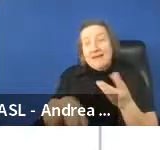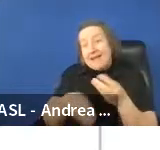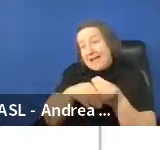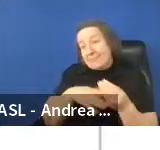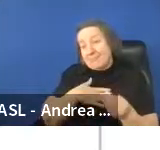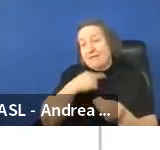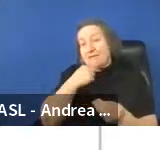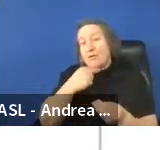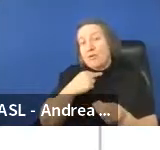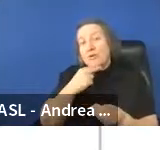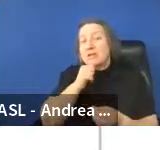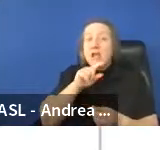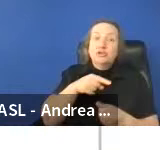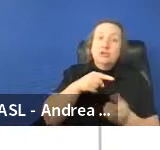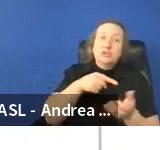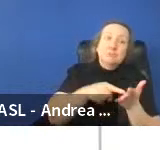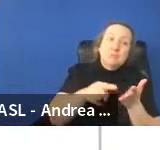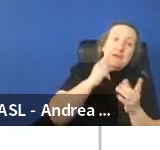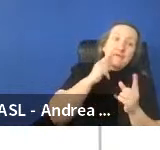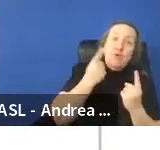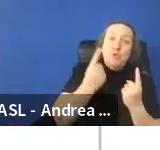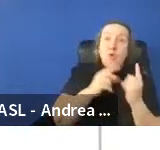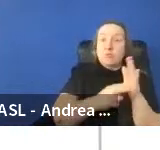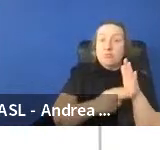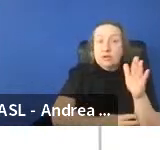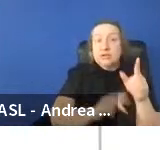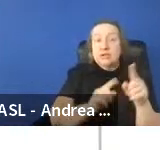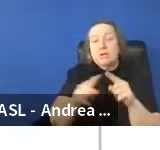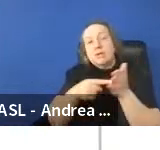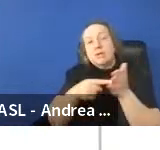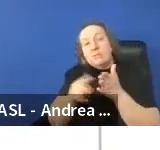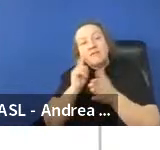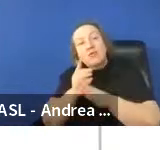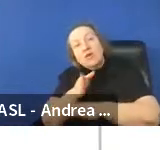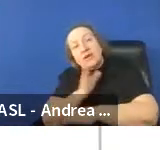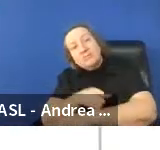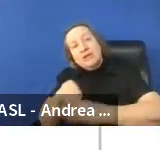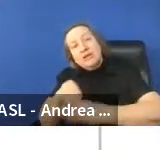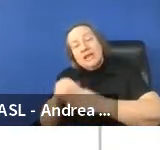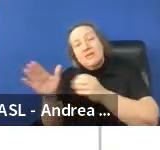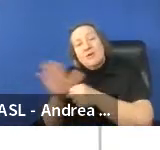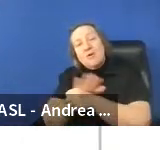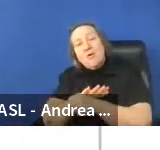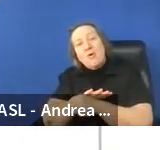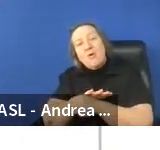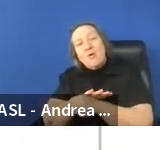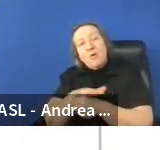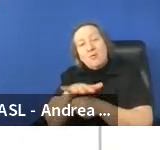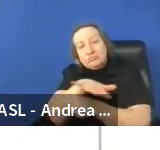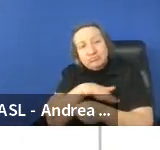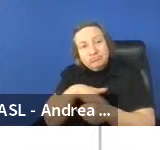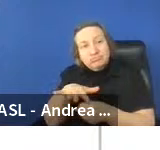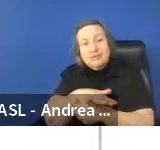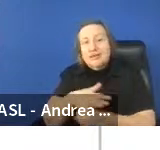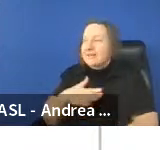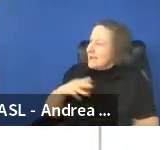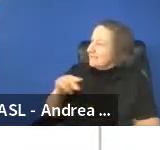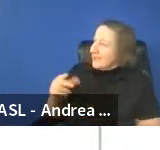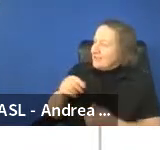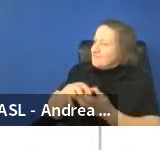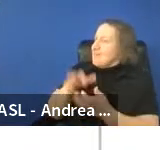just about paying for a bridge, it's about paying for the improvements within the entire corridor. And man, he just